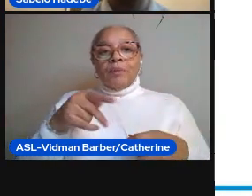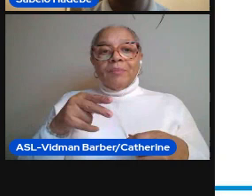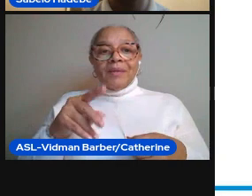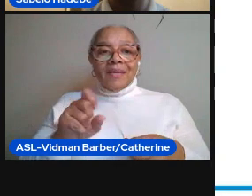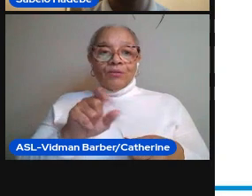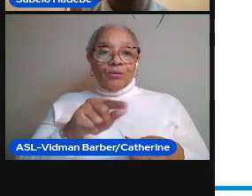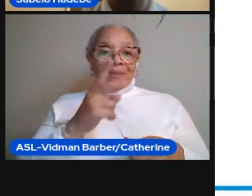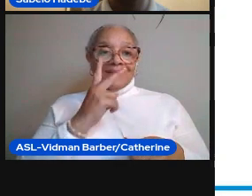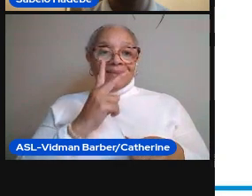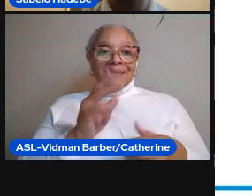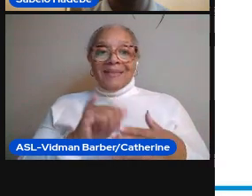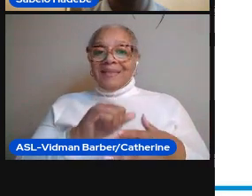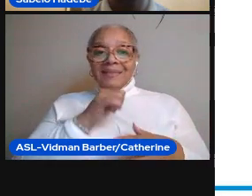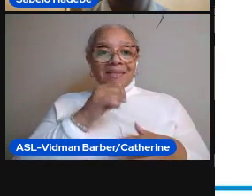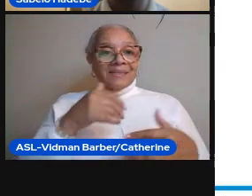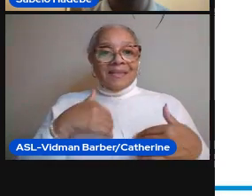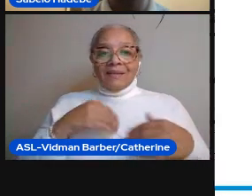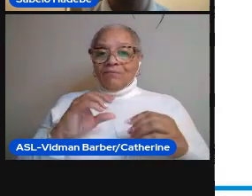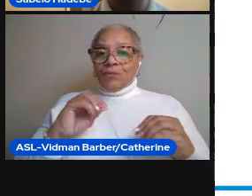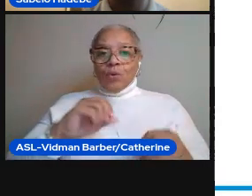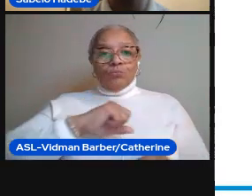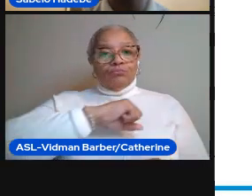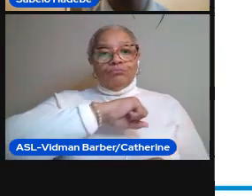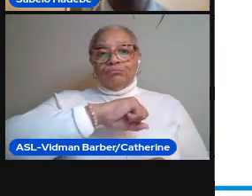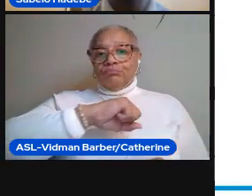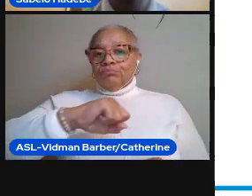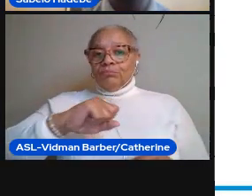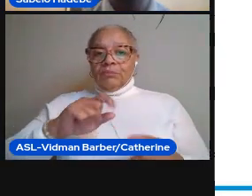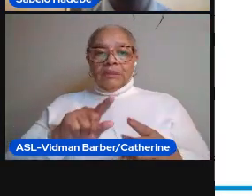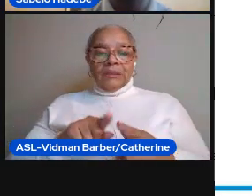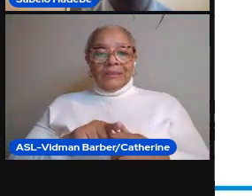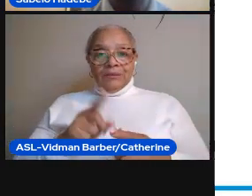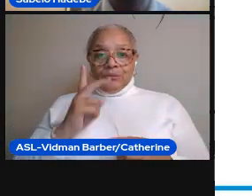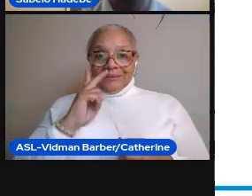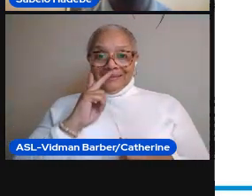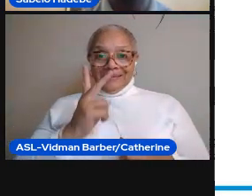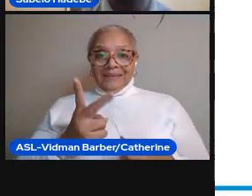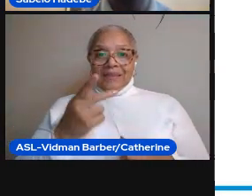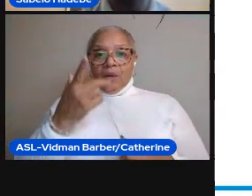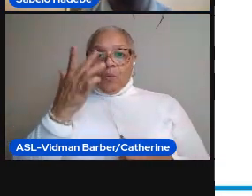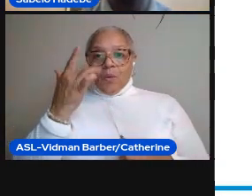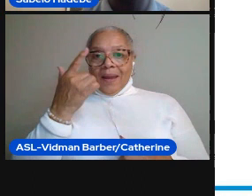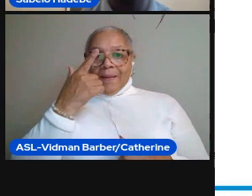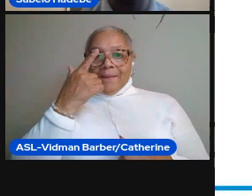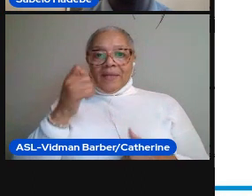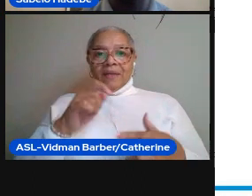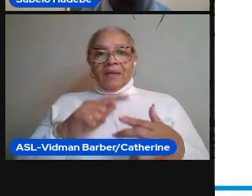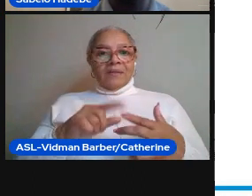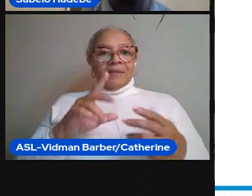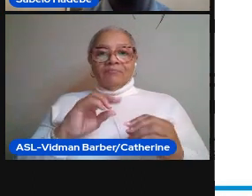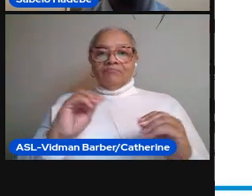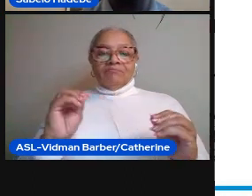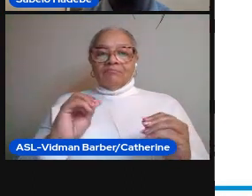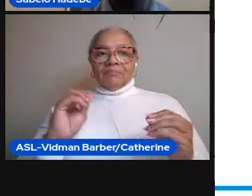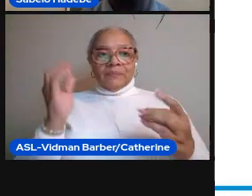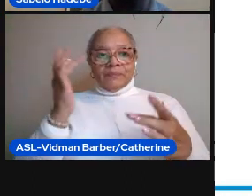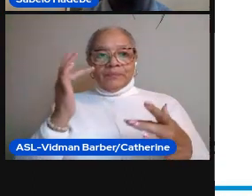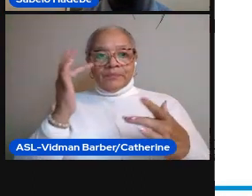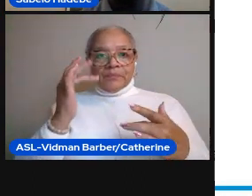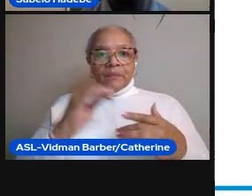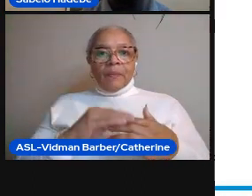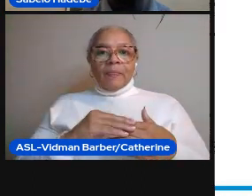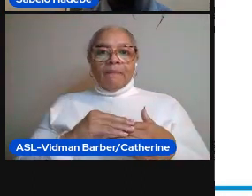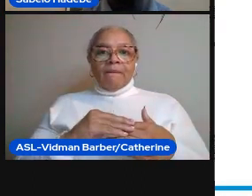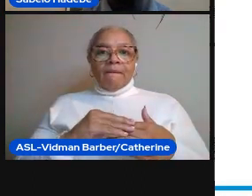it doesn't have any resistance, as you can imagine, because it's got no disease. And this is a wild